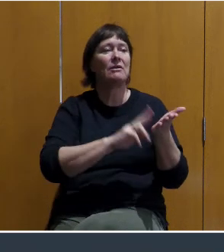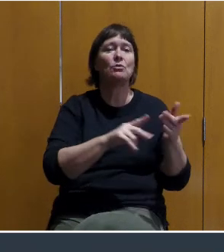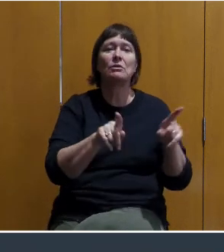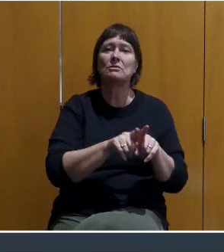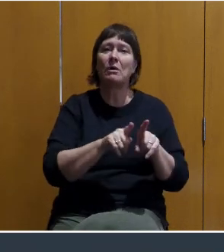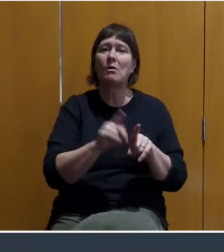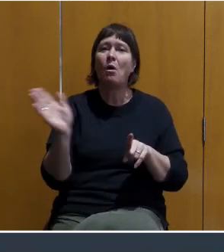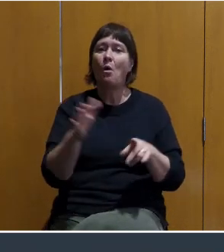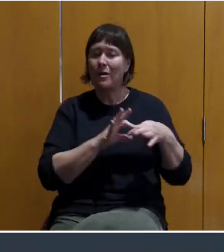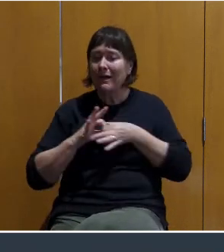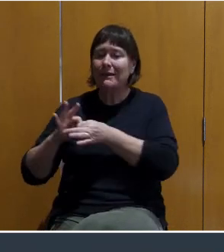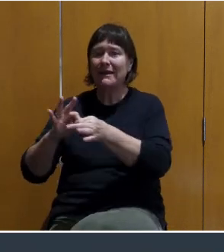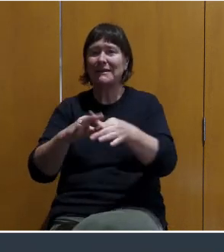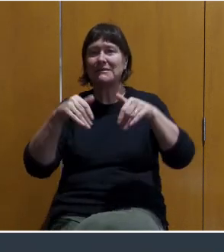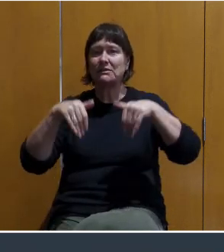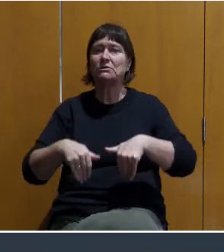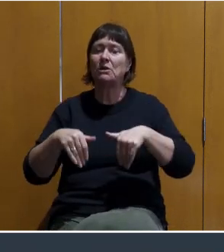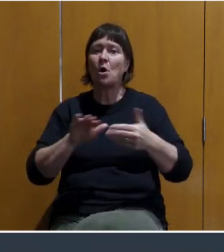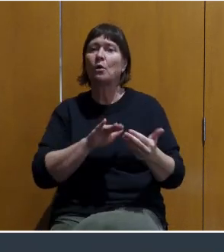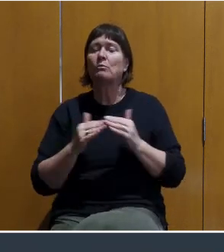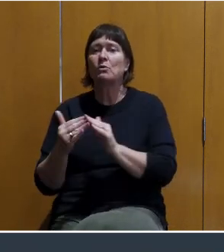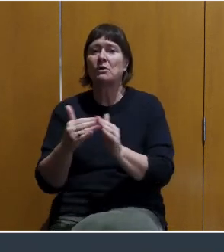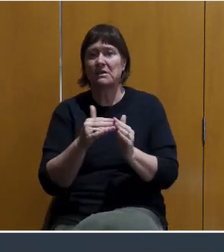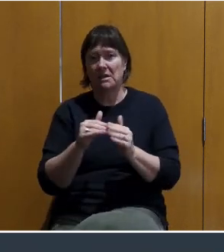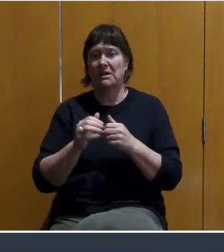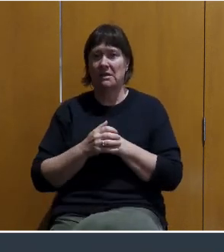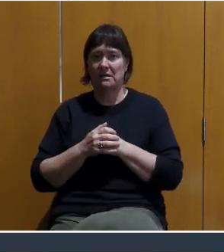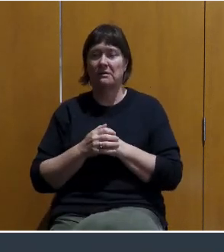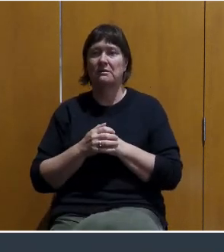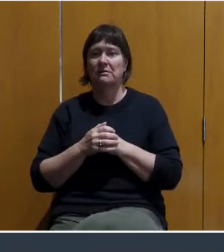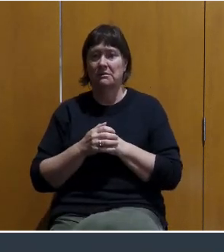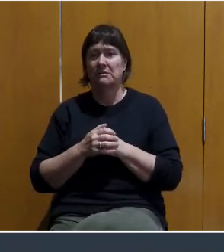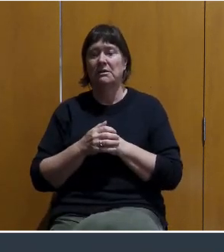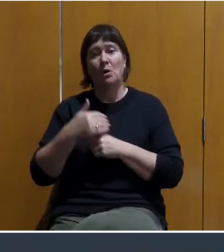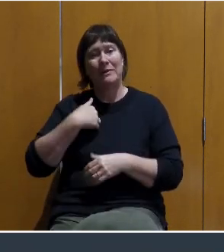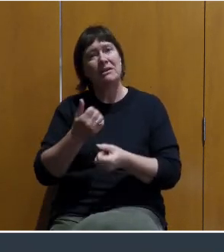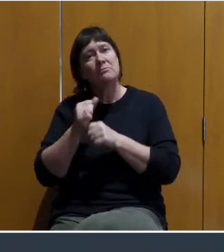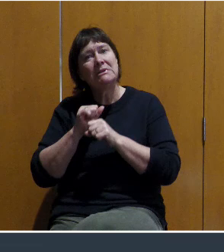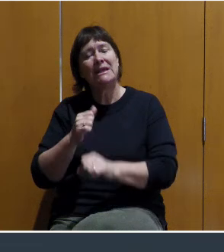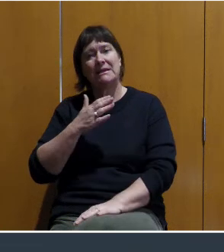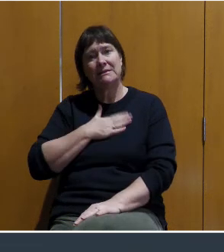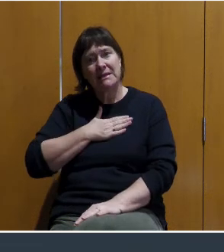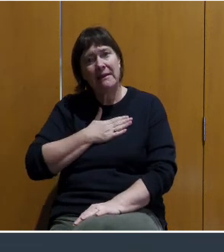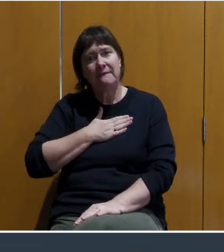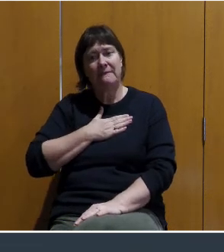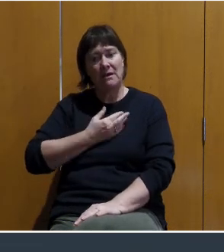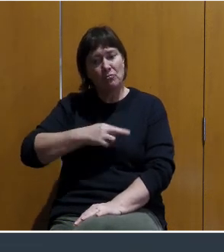the dog community, and protecting safe, responsible spaces for dogs and their